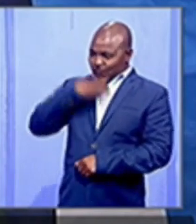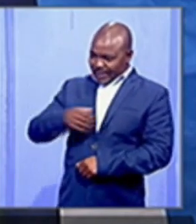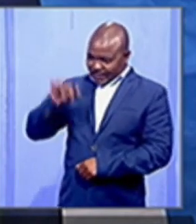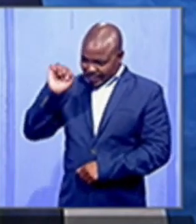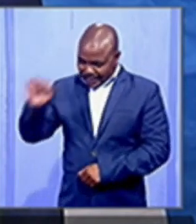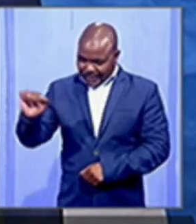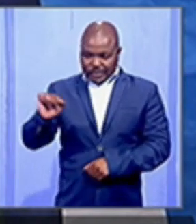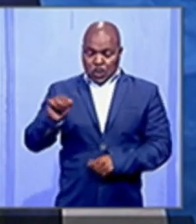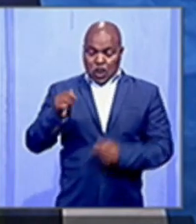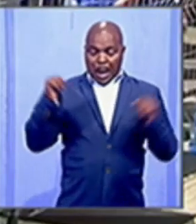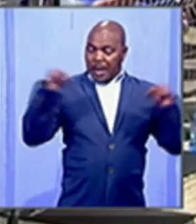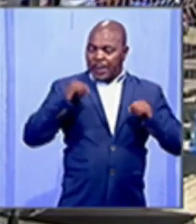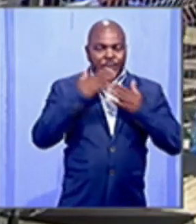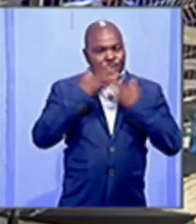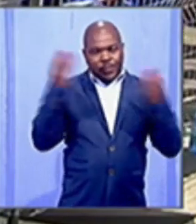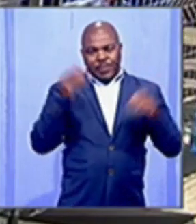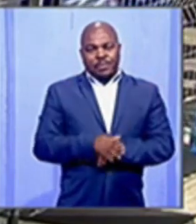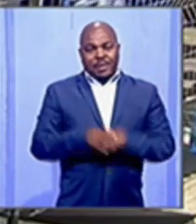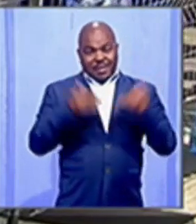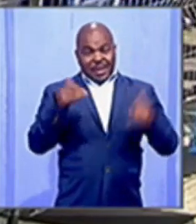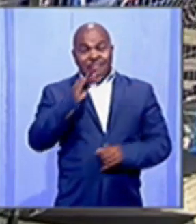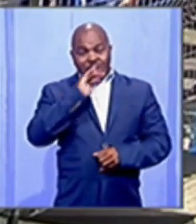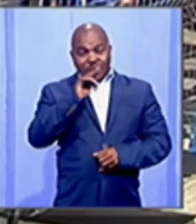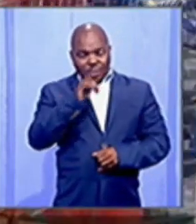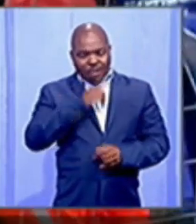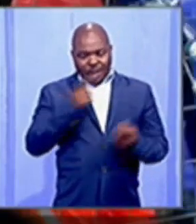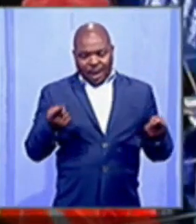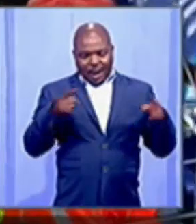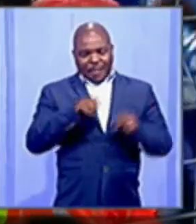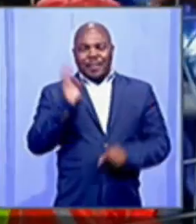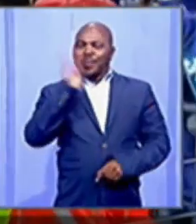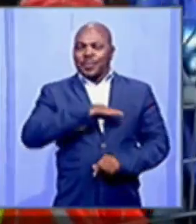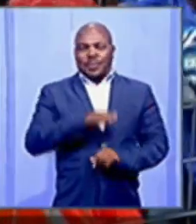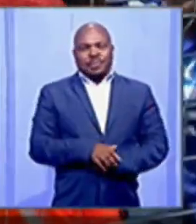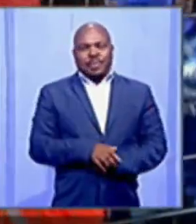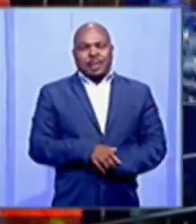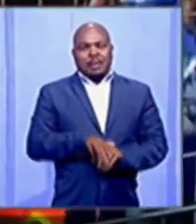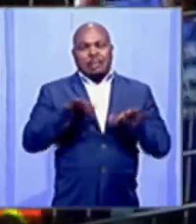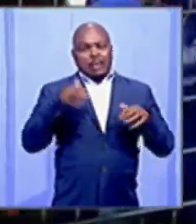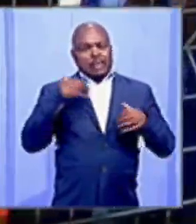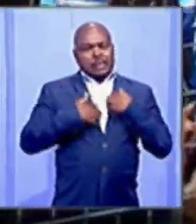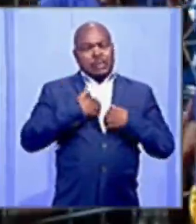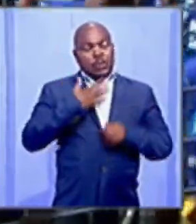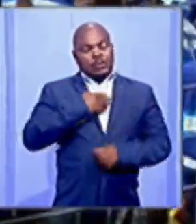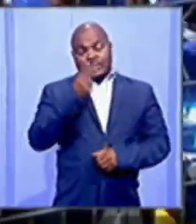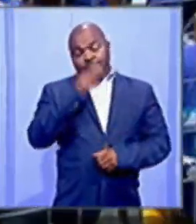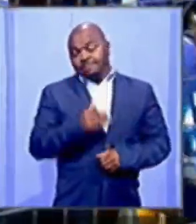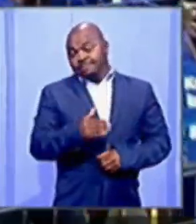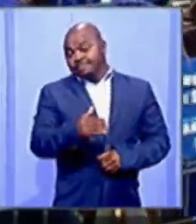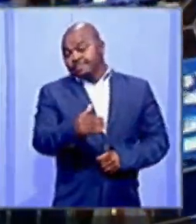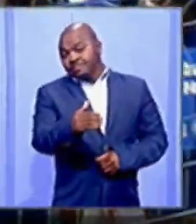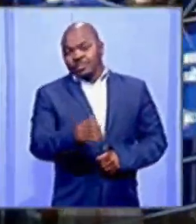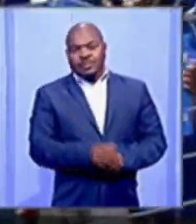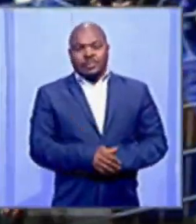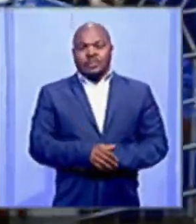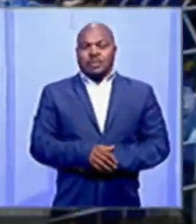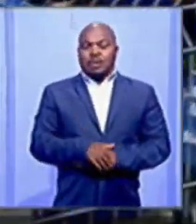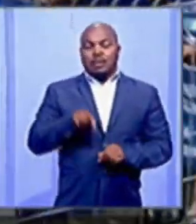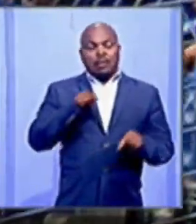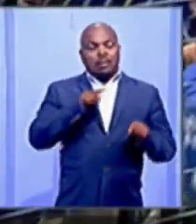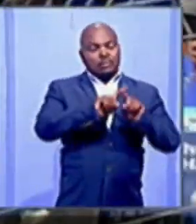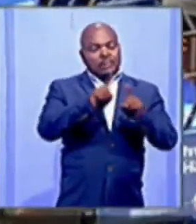agreement, which then says that there is no deal on the table. Jaanong se se letilweng ka tlhoafalo ke go bona gore a baeteledipele ba makoko